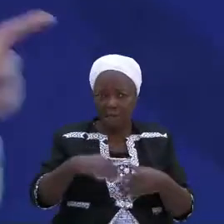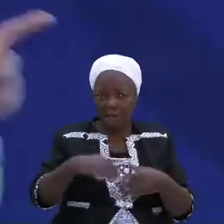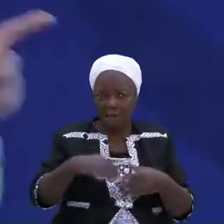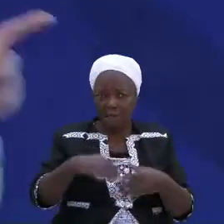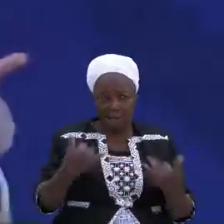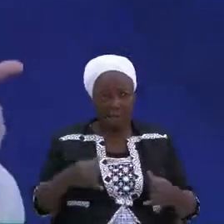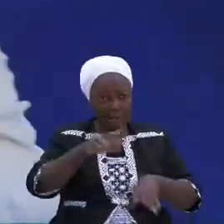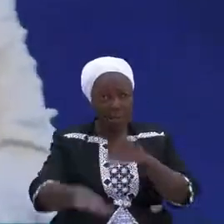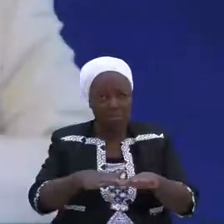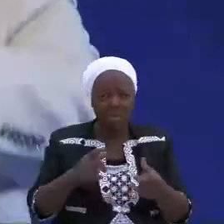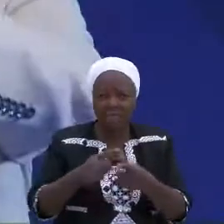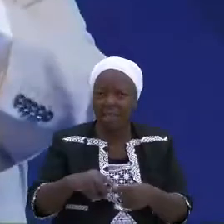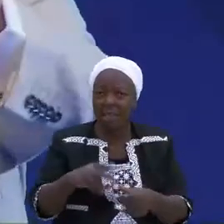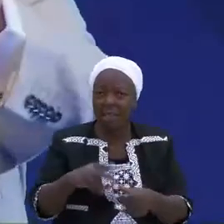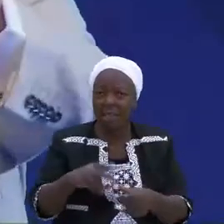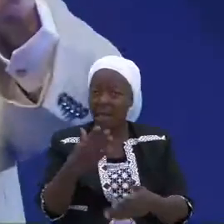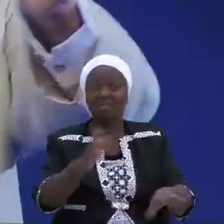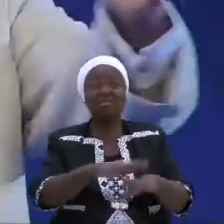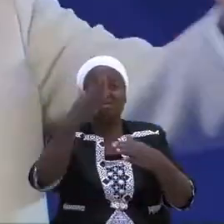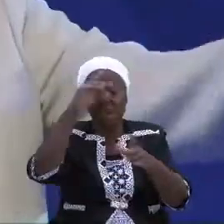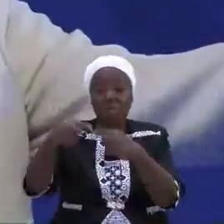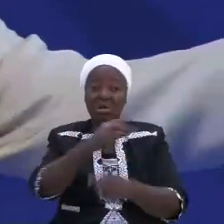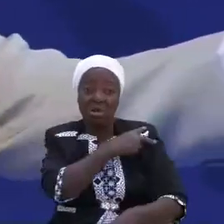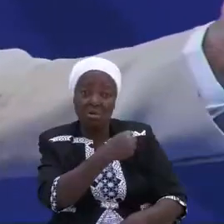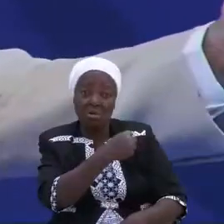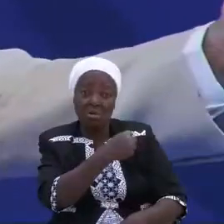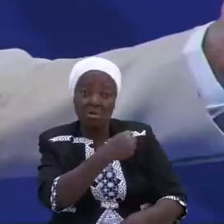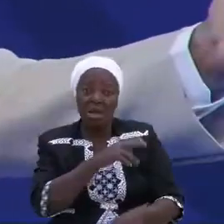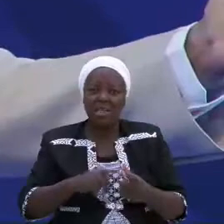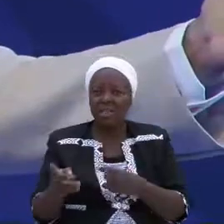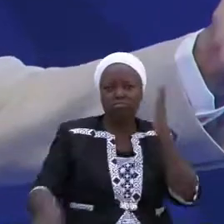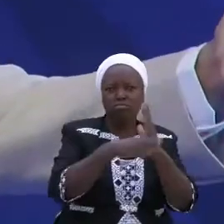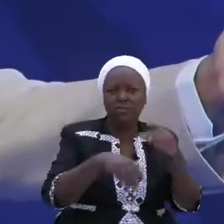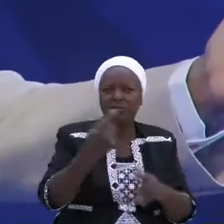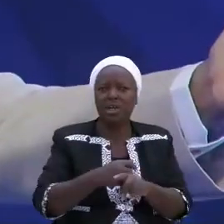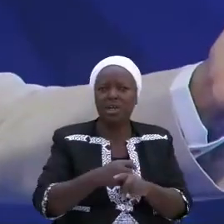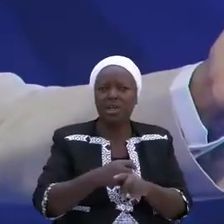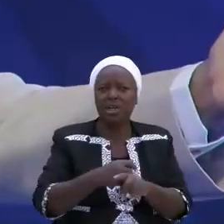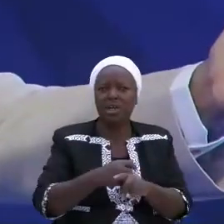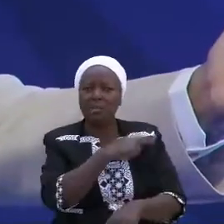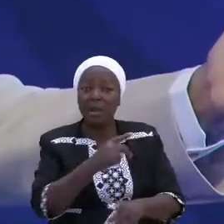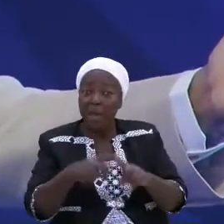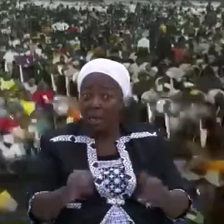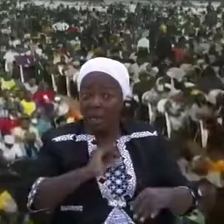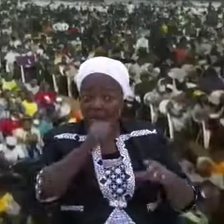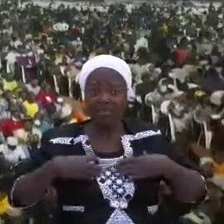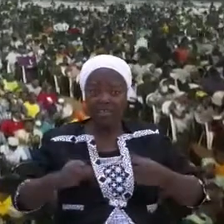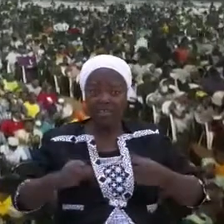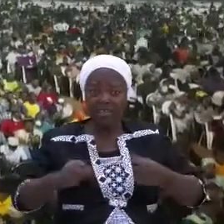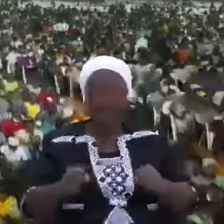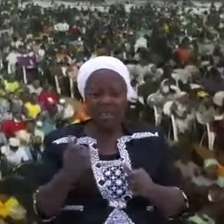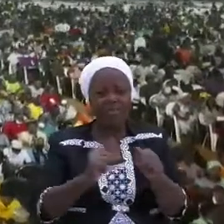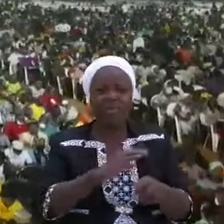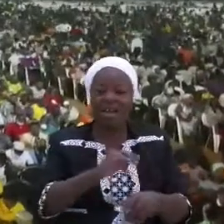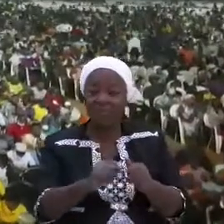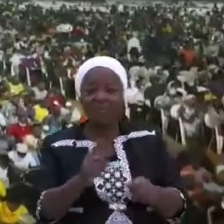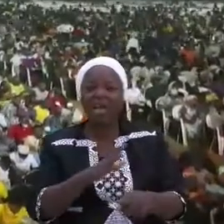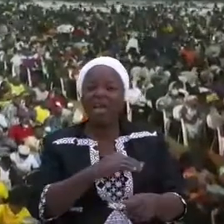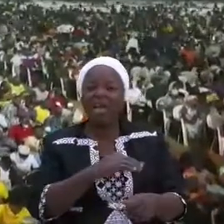here everywhere everywhere everywhere you have come from you are going to take great joy back home